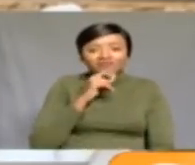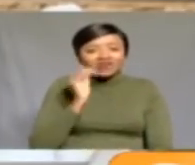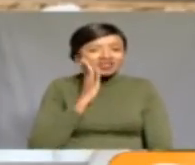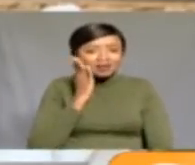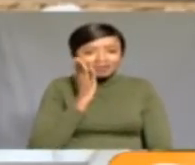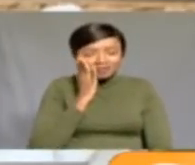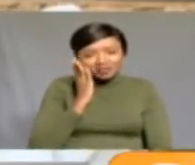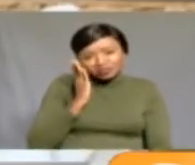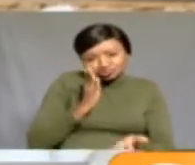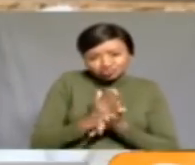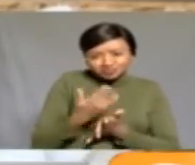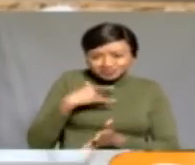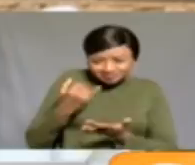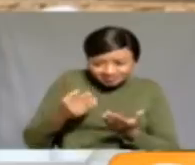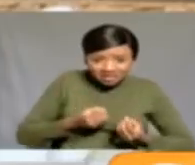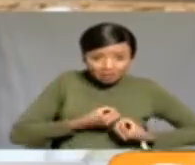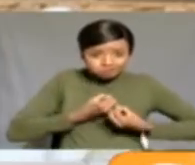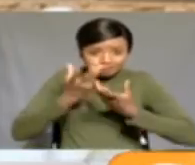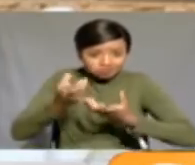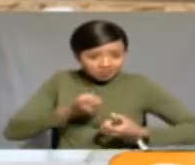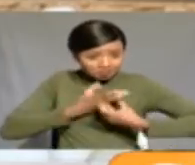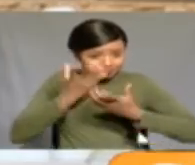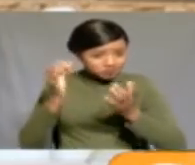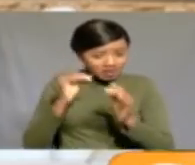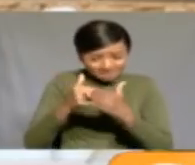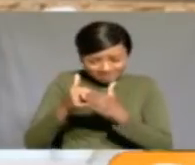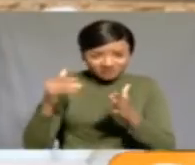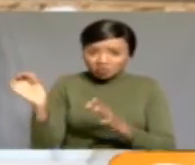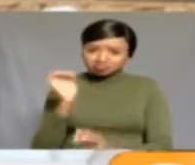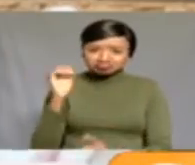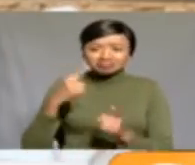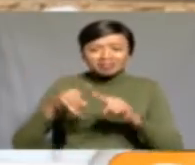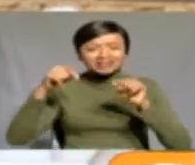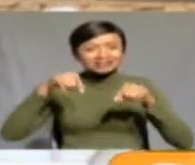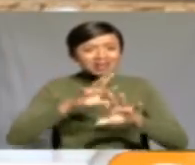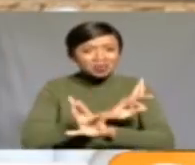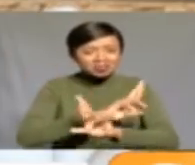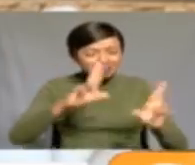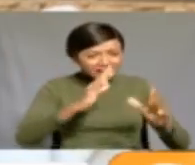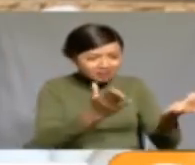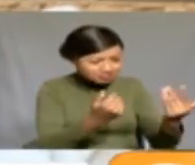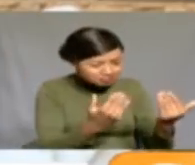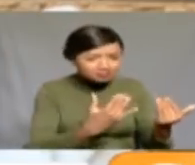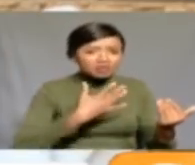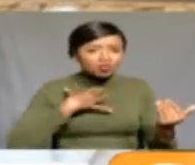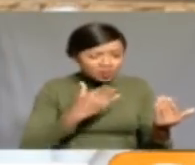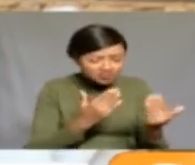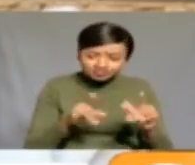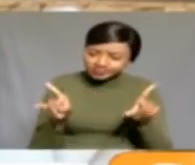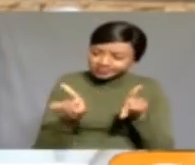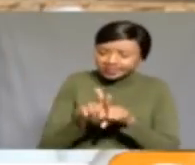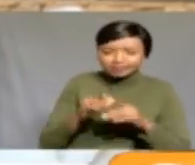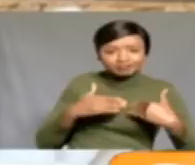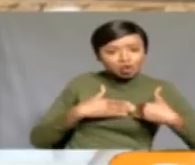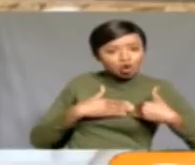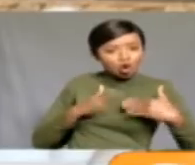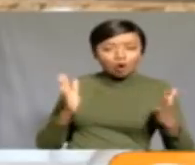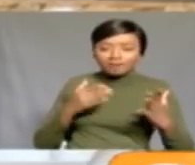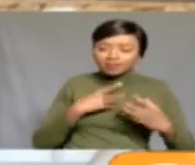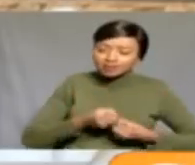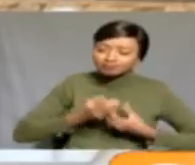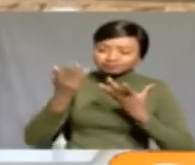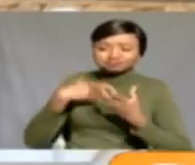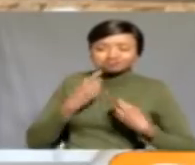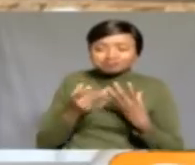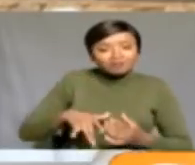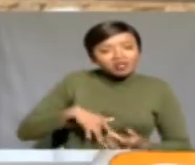fact that I didn't want to talk about it before, and now they were opening up, and I wanted to open up, and I said, I'm feeling like this.